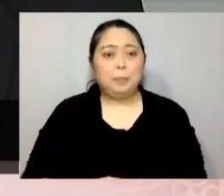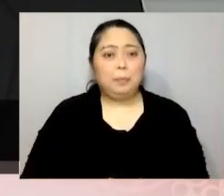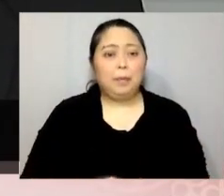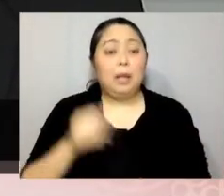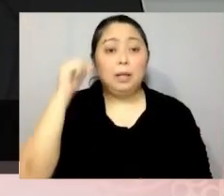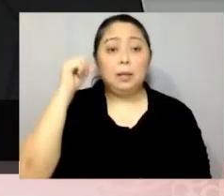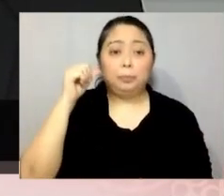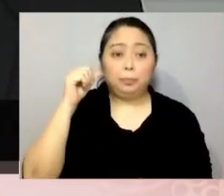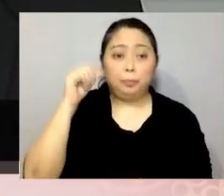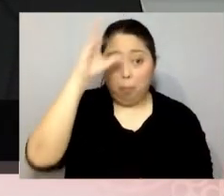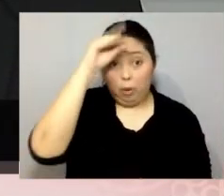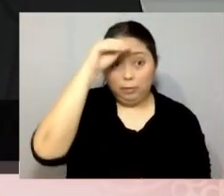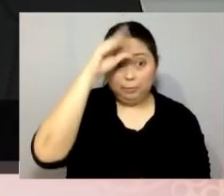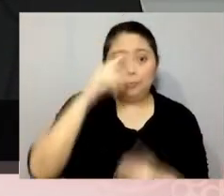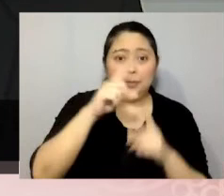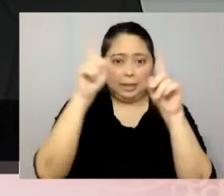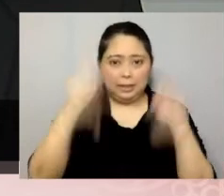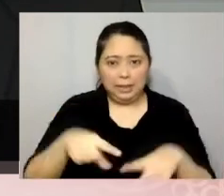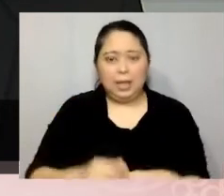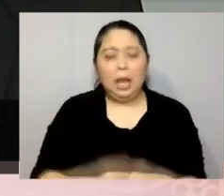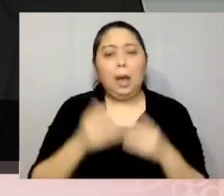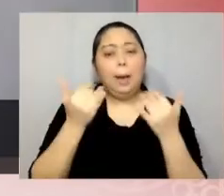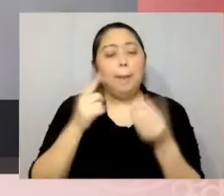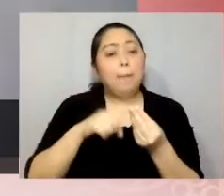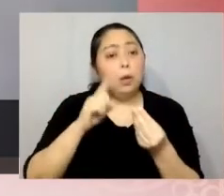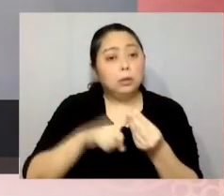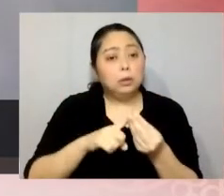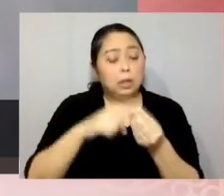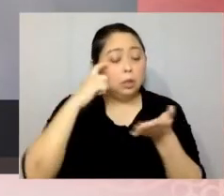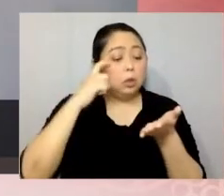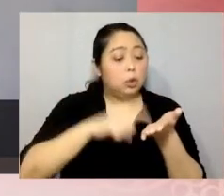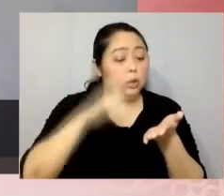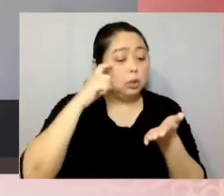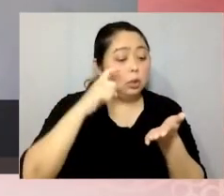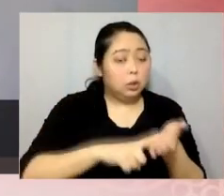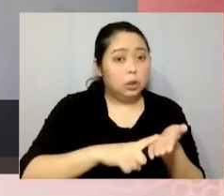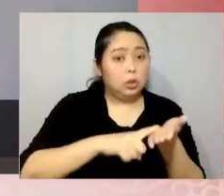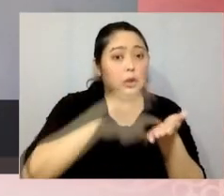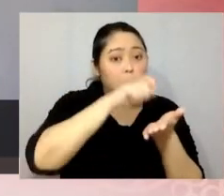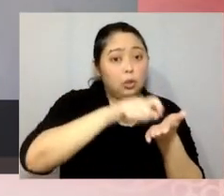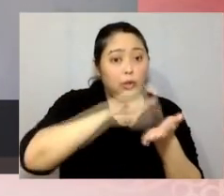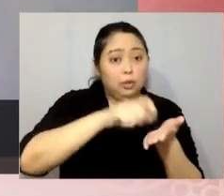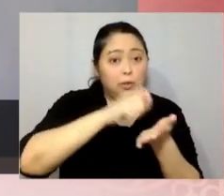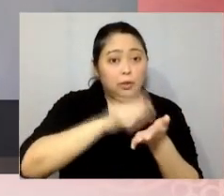ng transition period na ito ang pagplan ng Bangsamoro Transition Authority